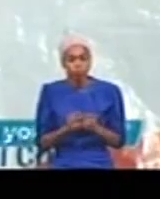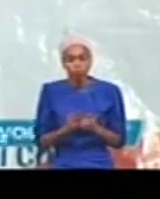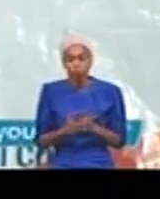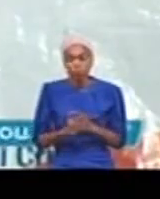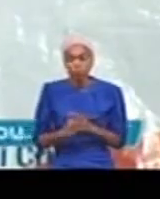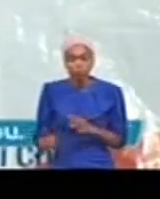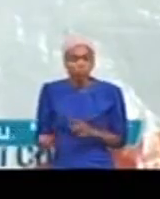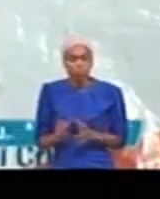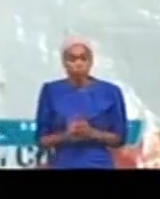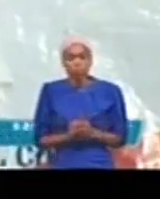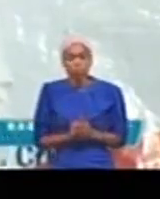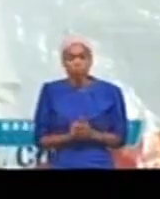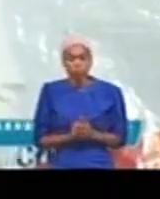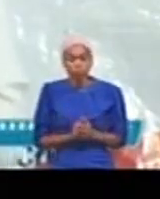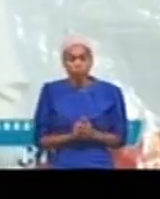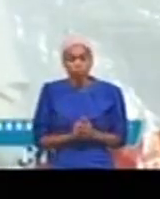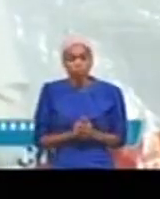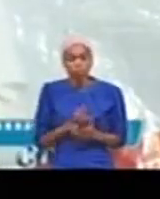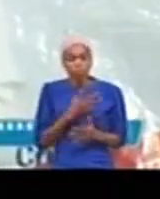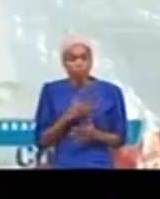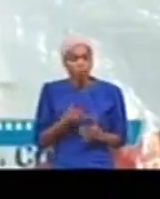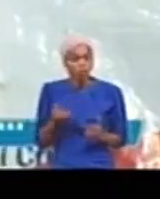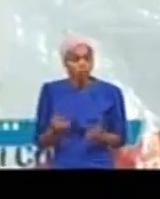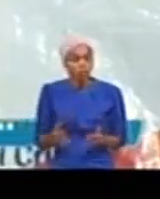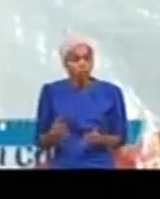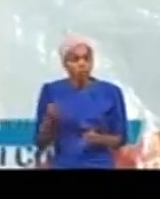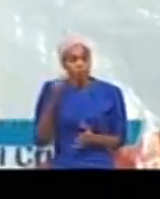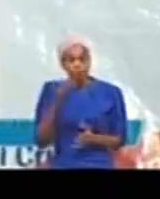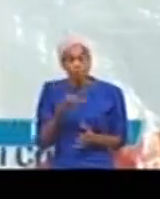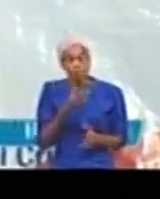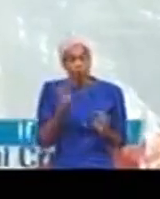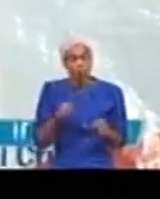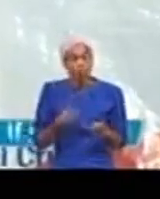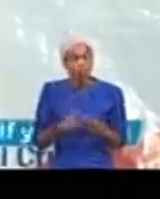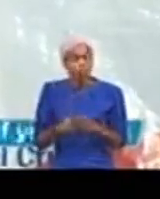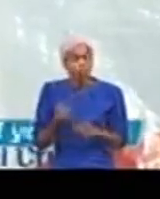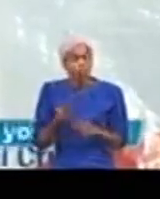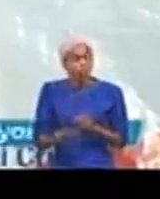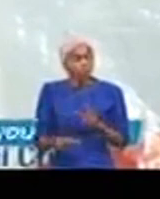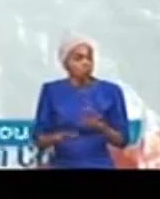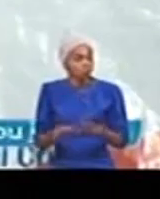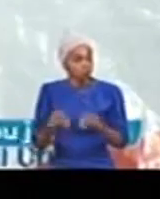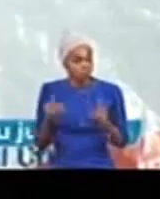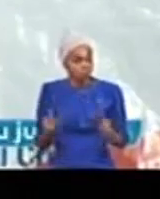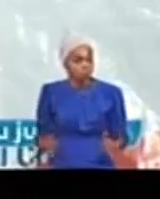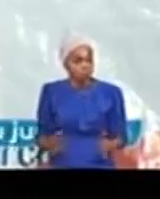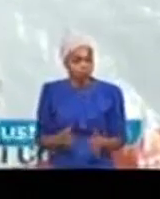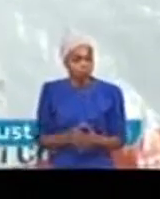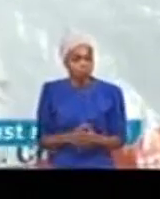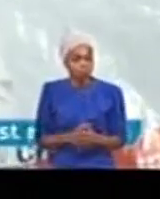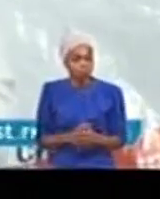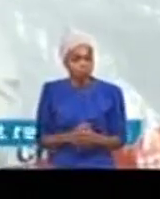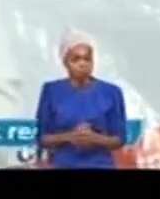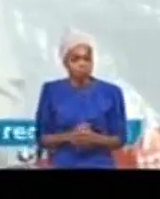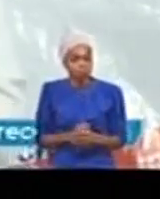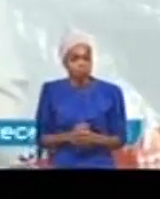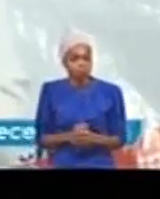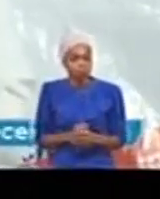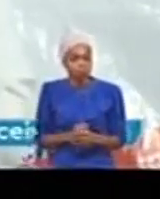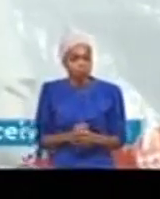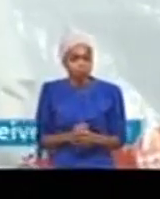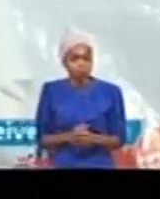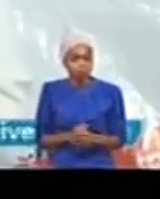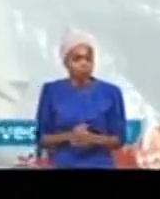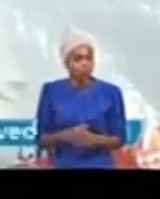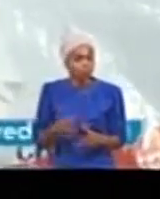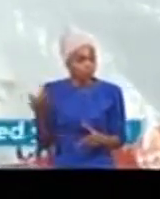day to date, I am able to walk. I was down about 6 to 7 months. I was